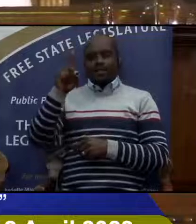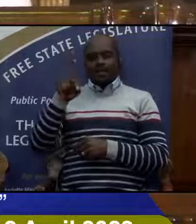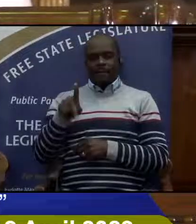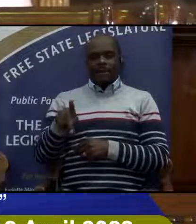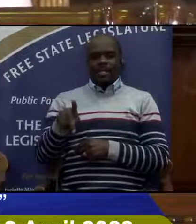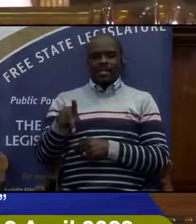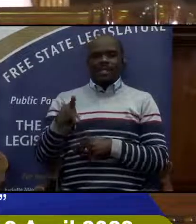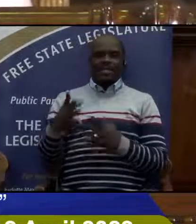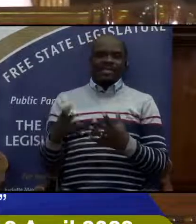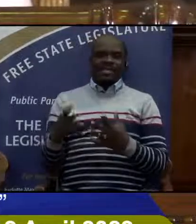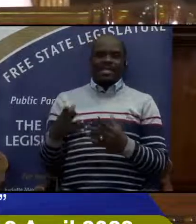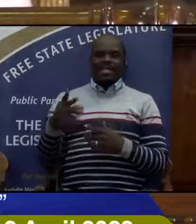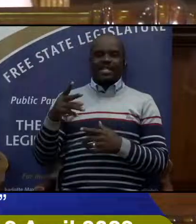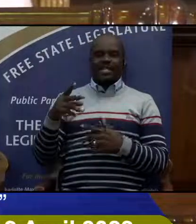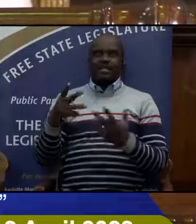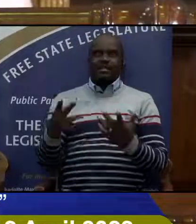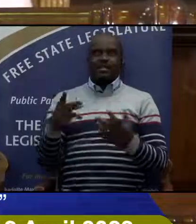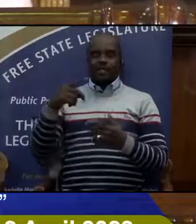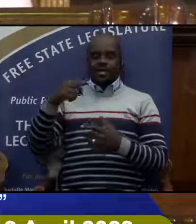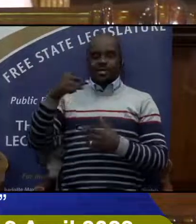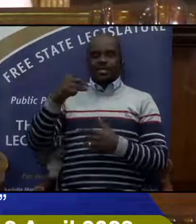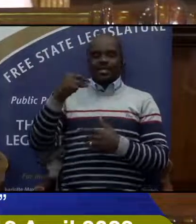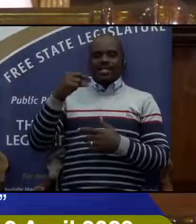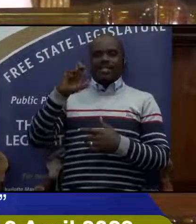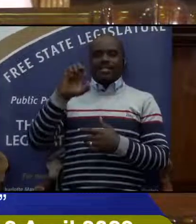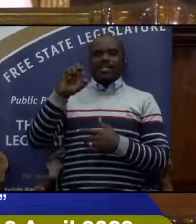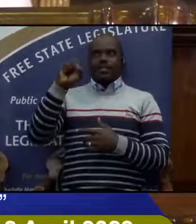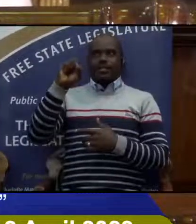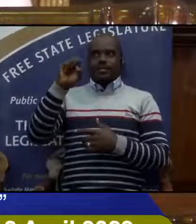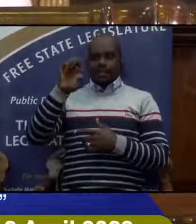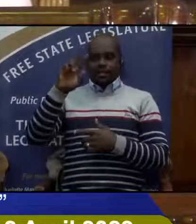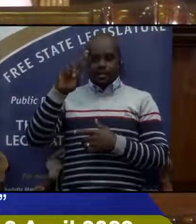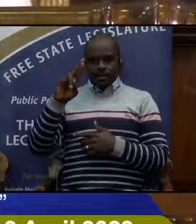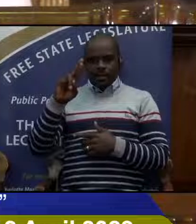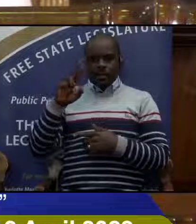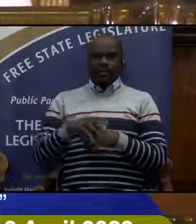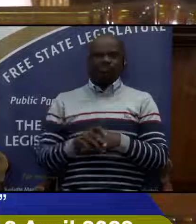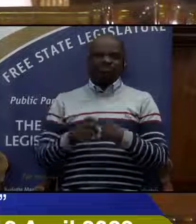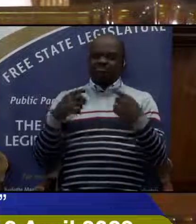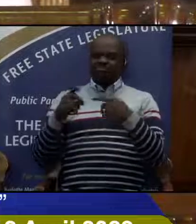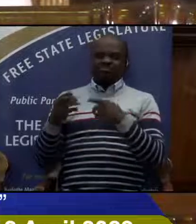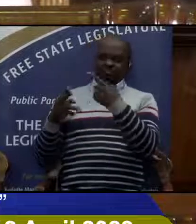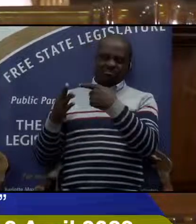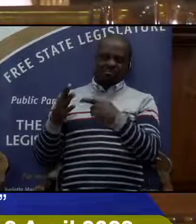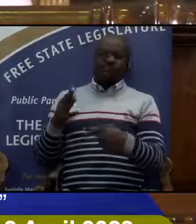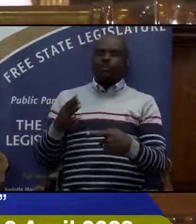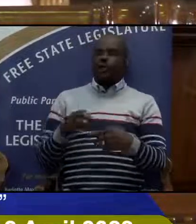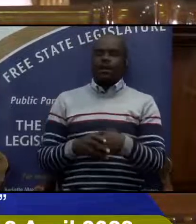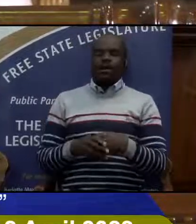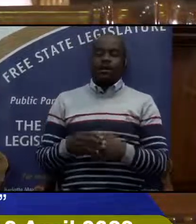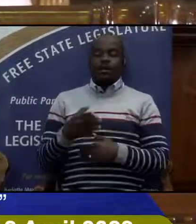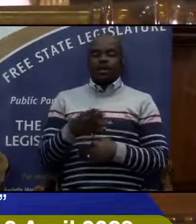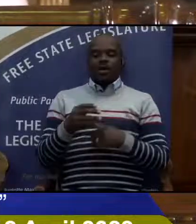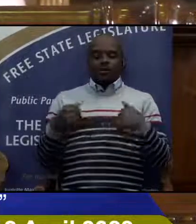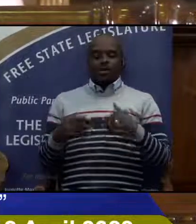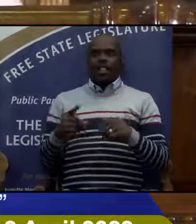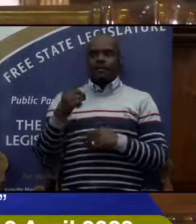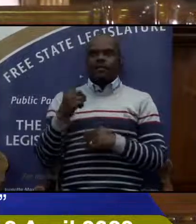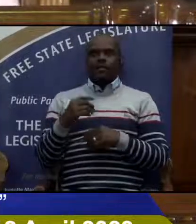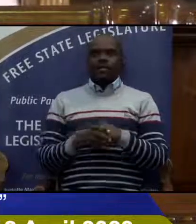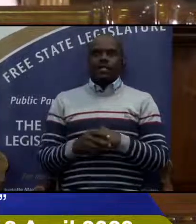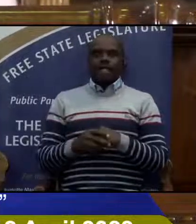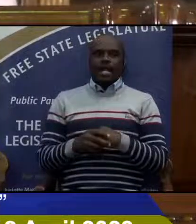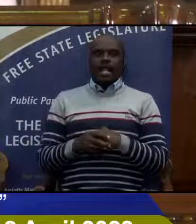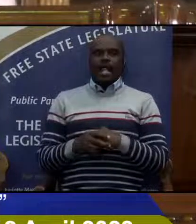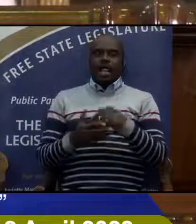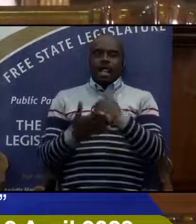the NDP and many others. In the first decade and a half of our new democracy, the ANC